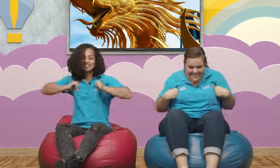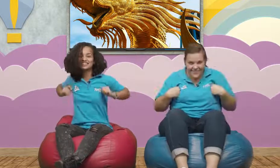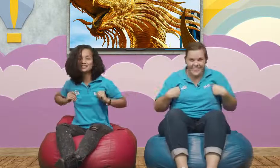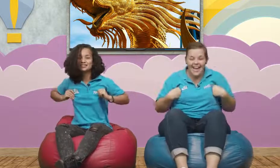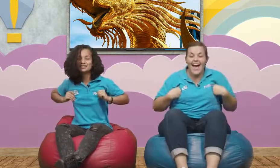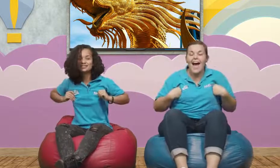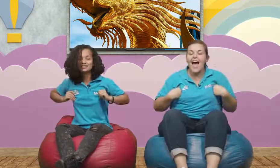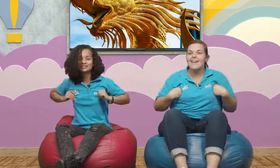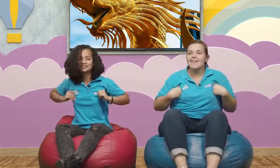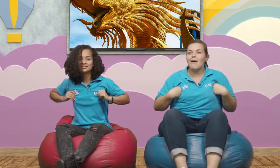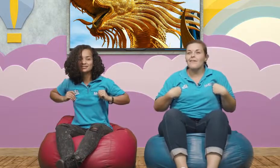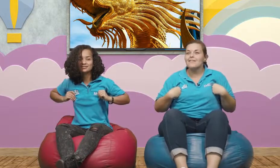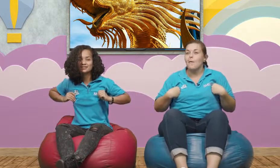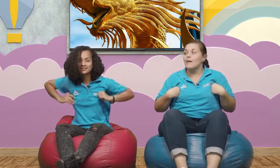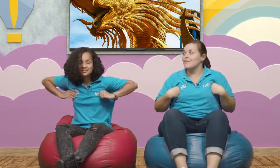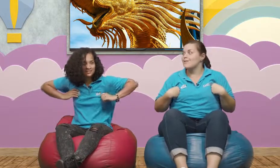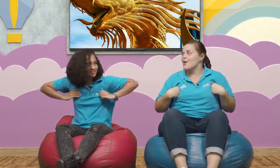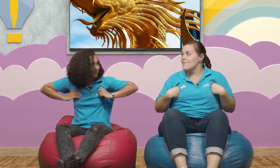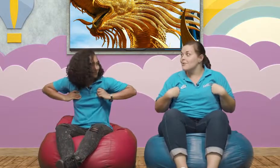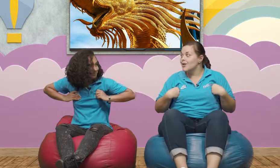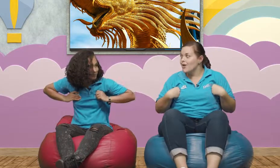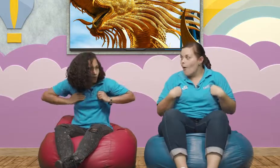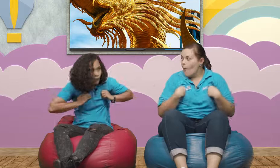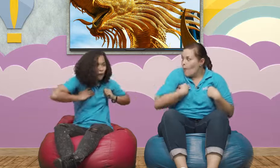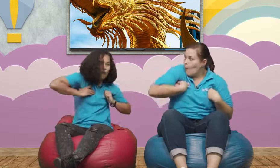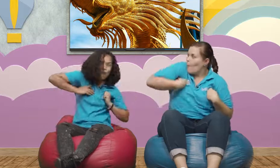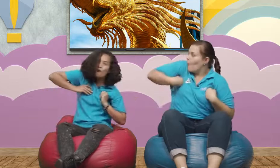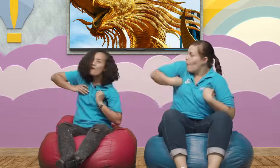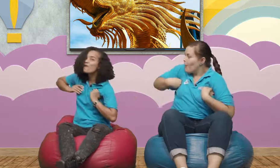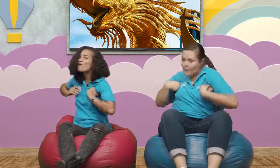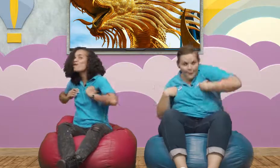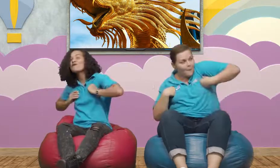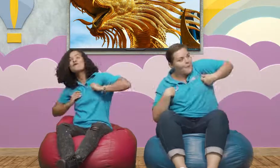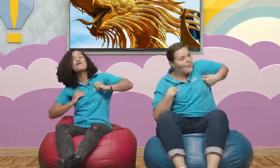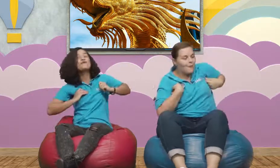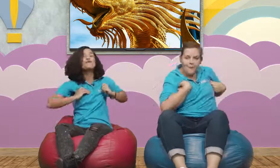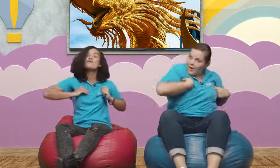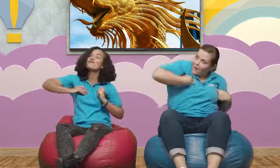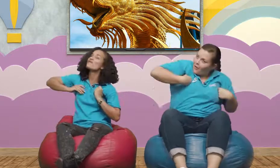And stop. And backwards, but in slow motion.